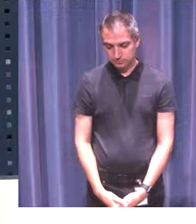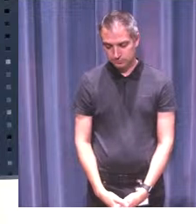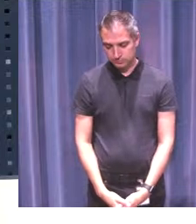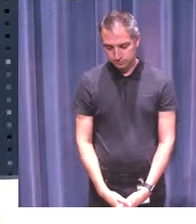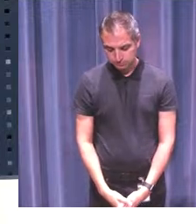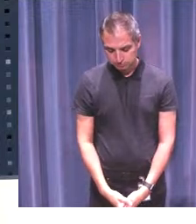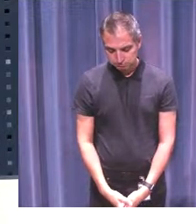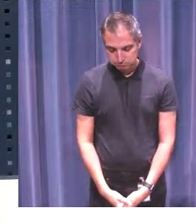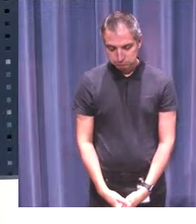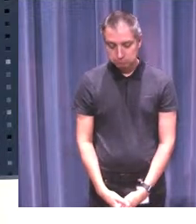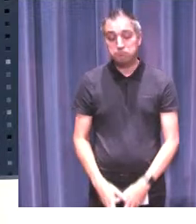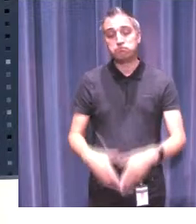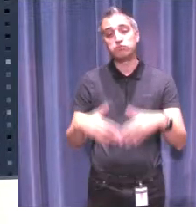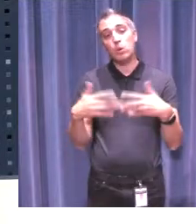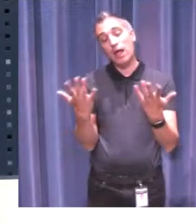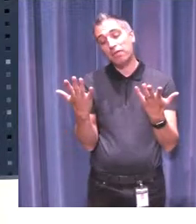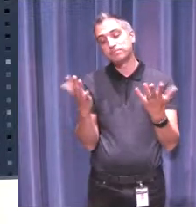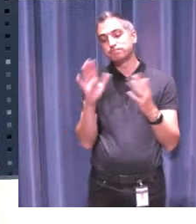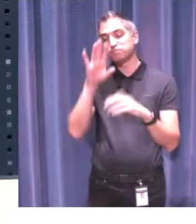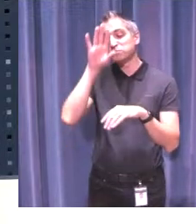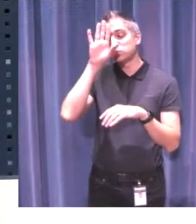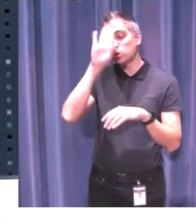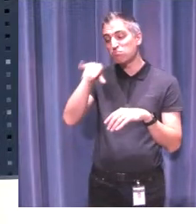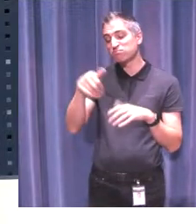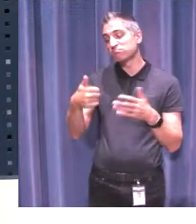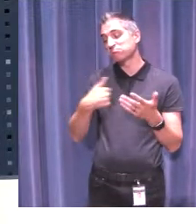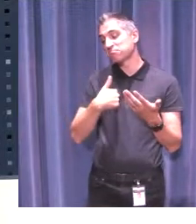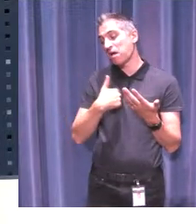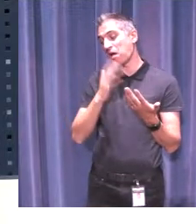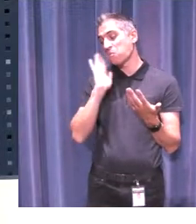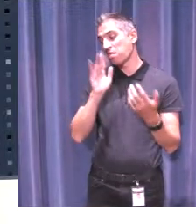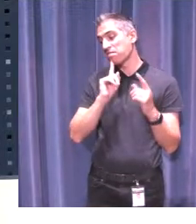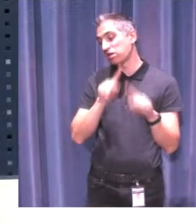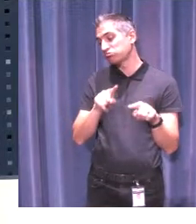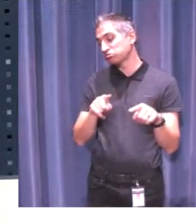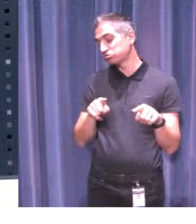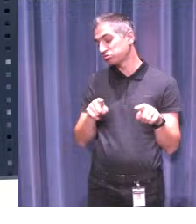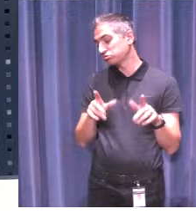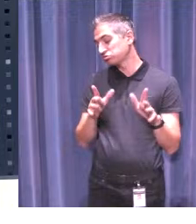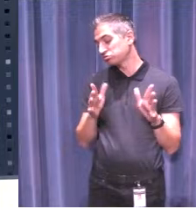you know, I'll say this to that question,